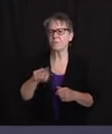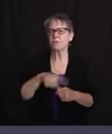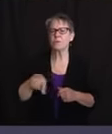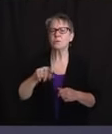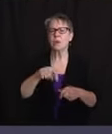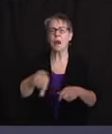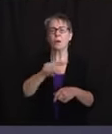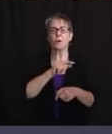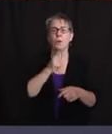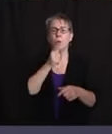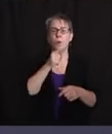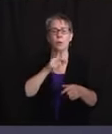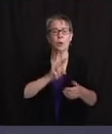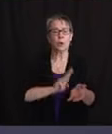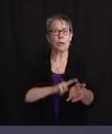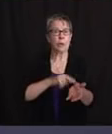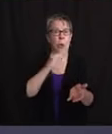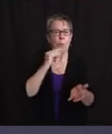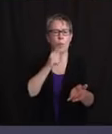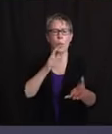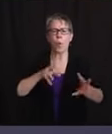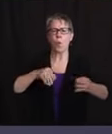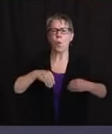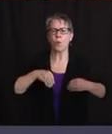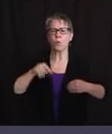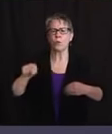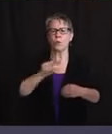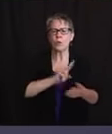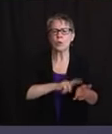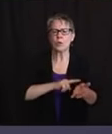what you think they should have done.